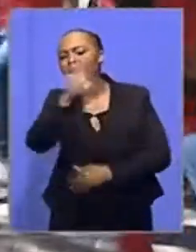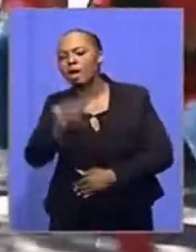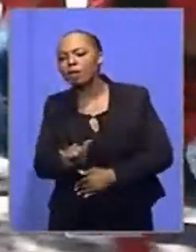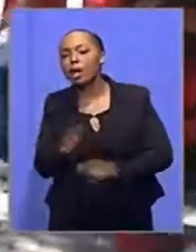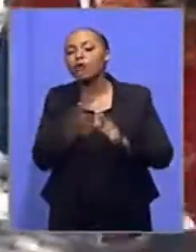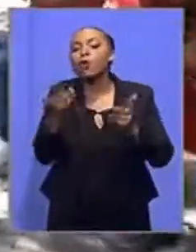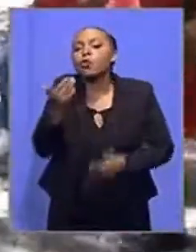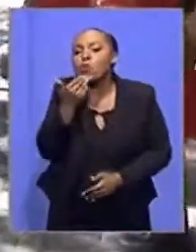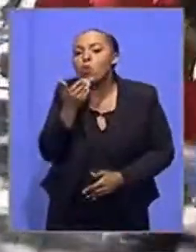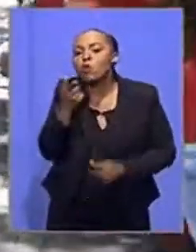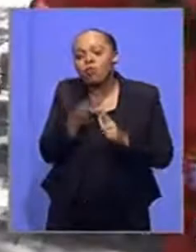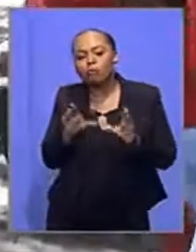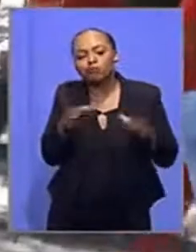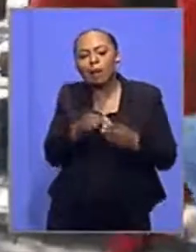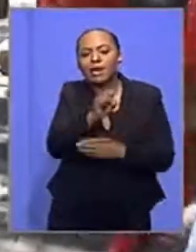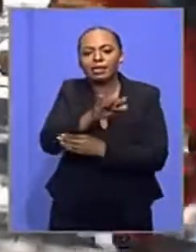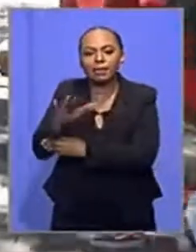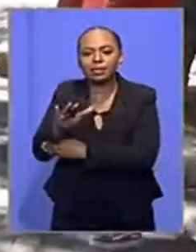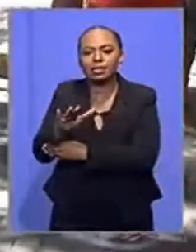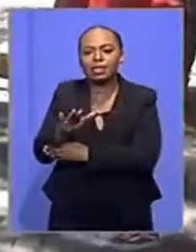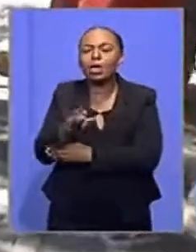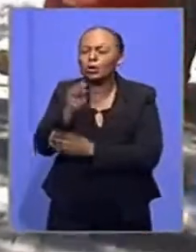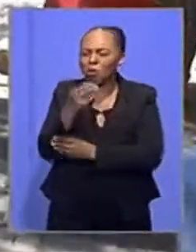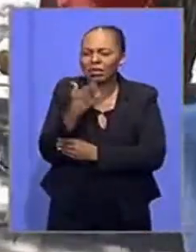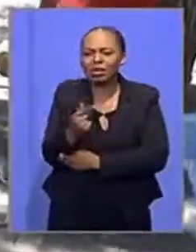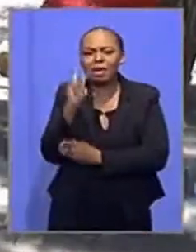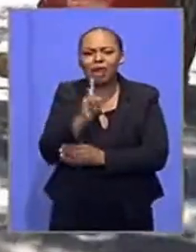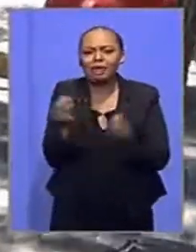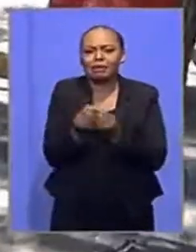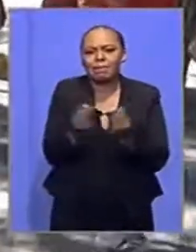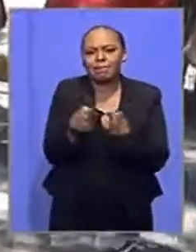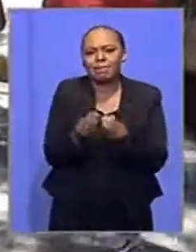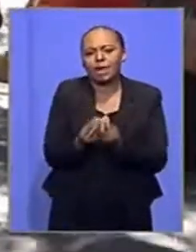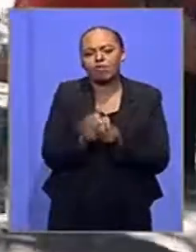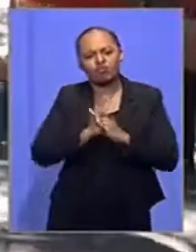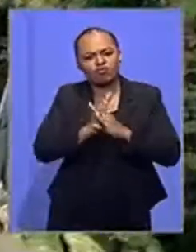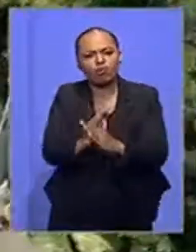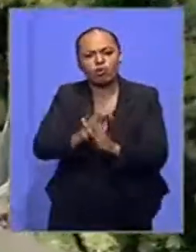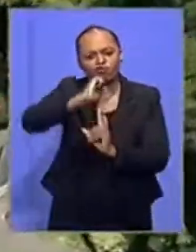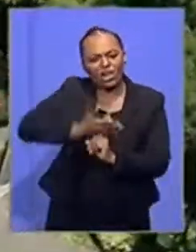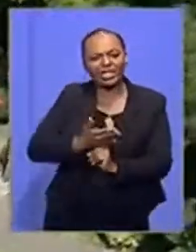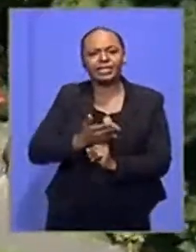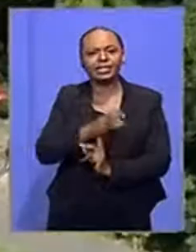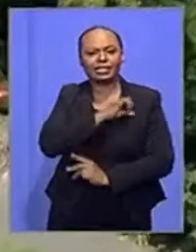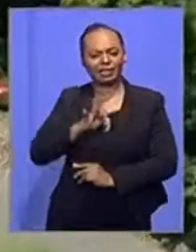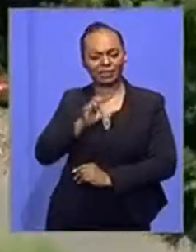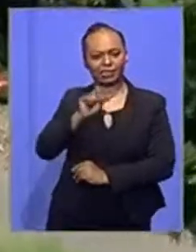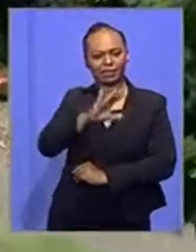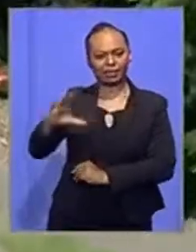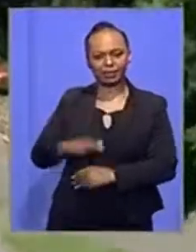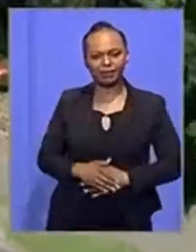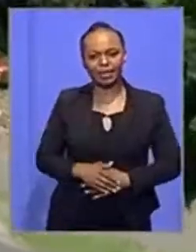ba etsebedisa haholo ha ba tle le means how to protect batho bana ba sebetsa mona. Union ya Bemau e